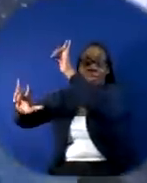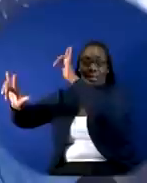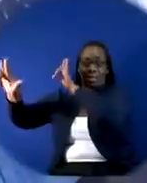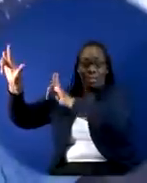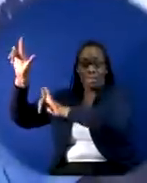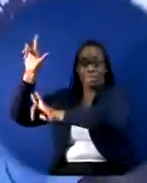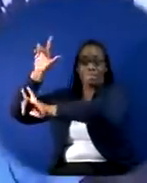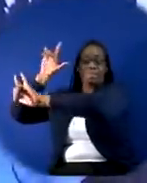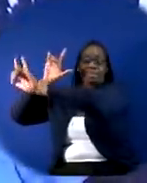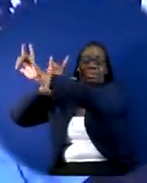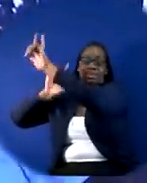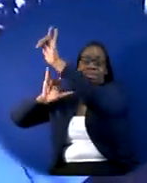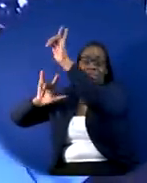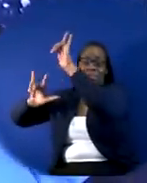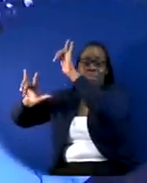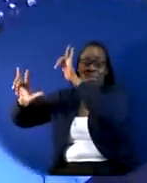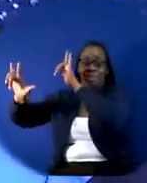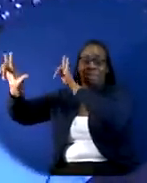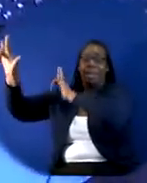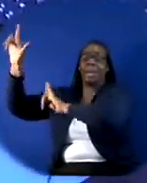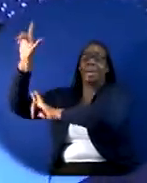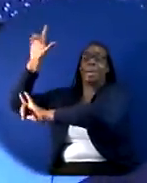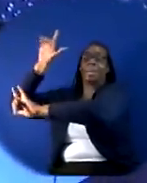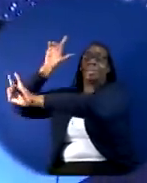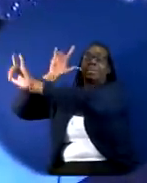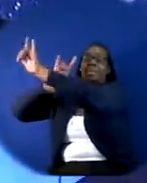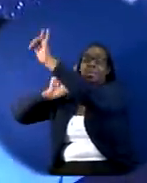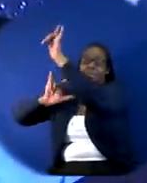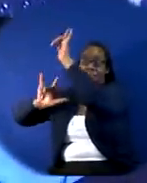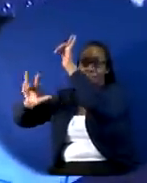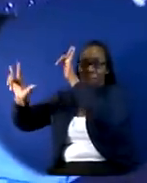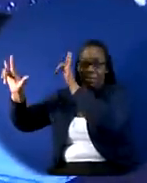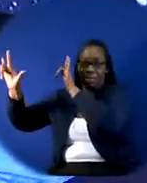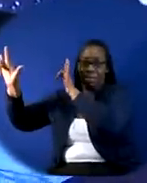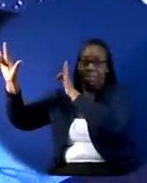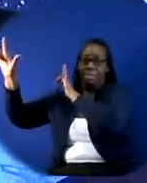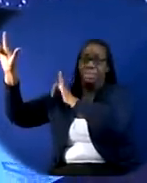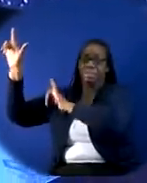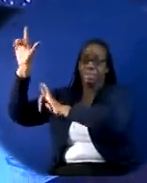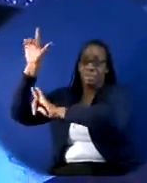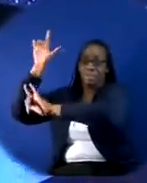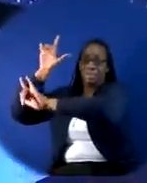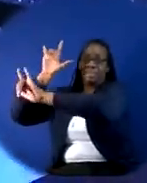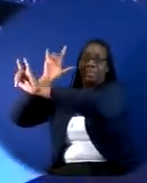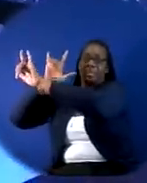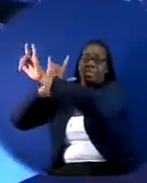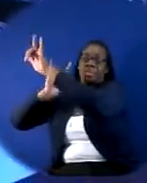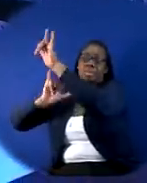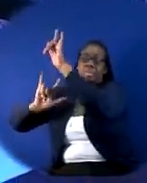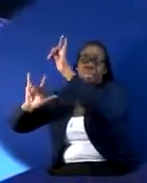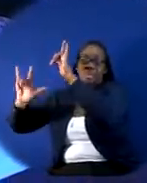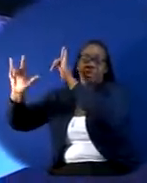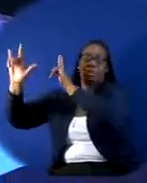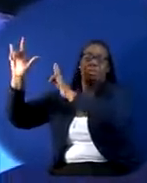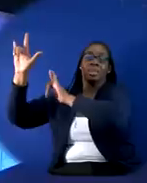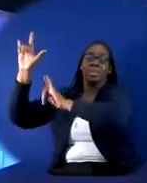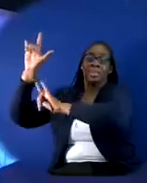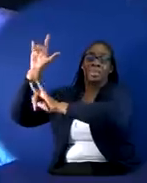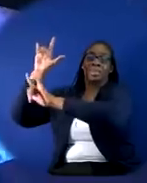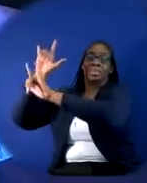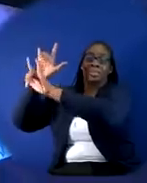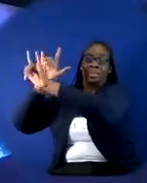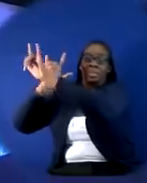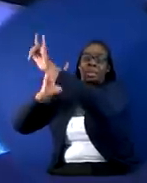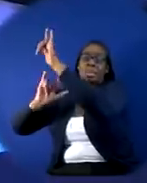Hallelujah. Hallelujah. Jesus. Sing, beloved. I love Jesus. If you love him, sing, sing,